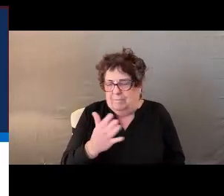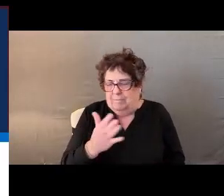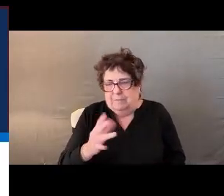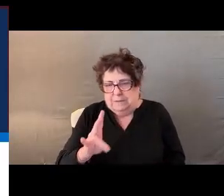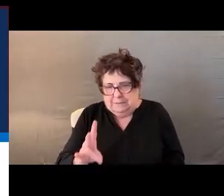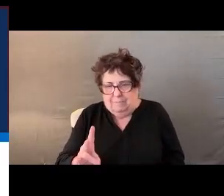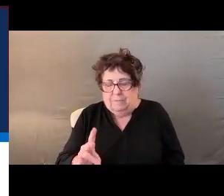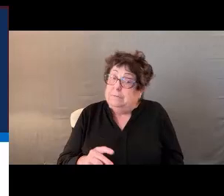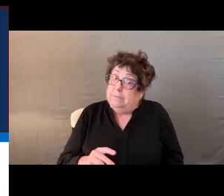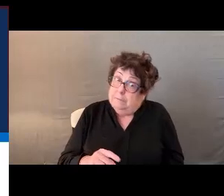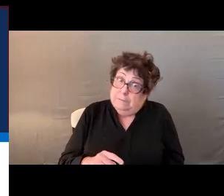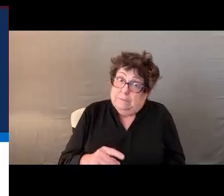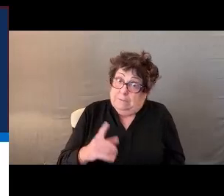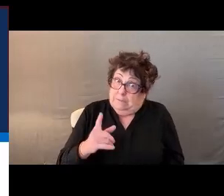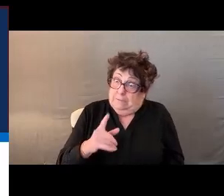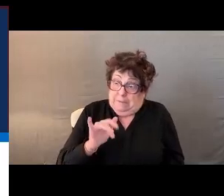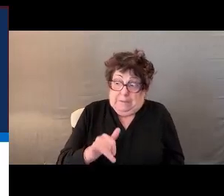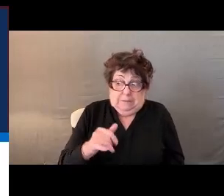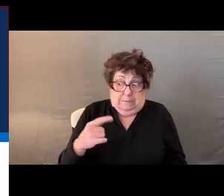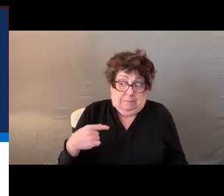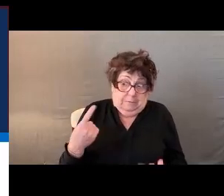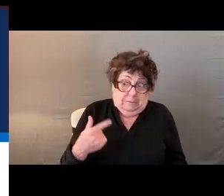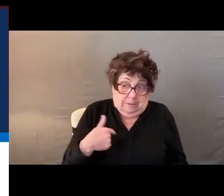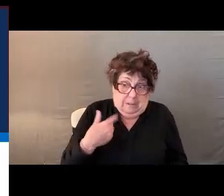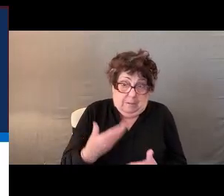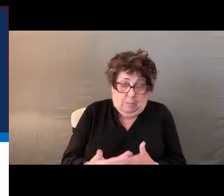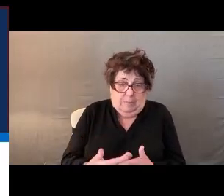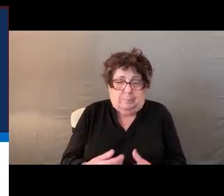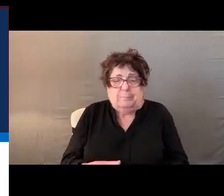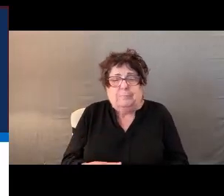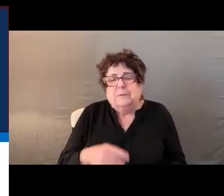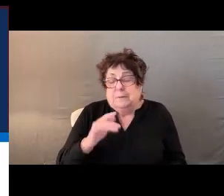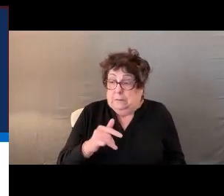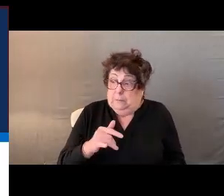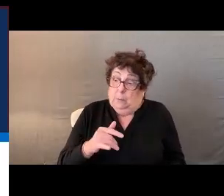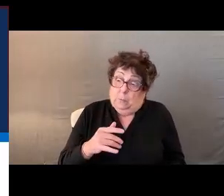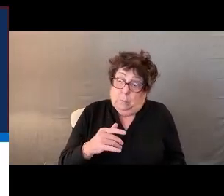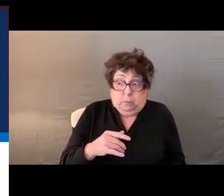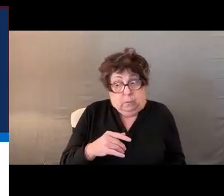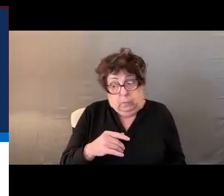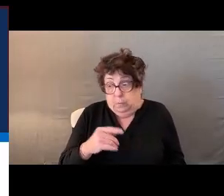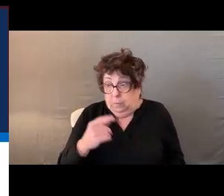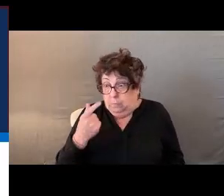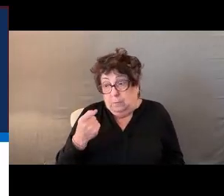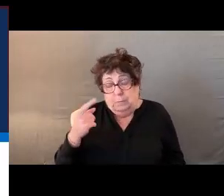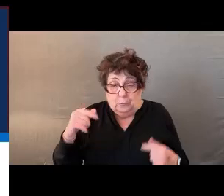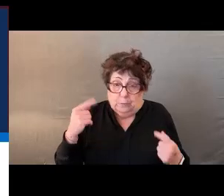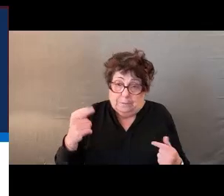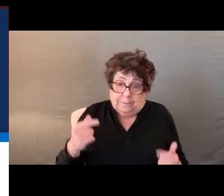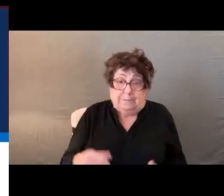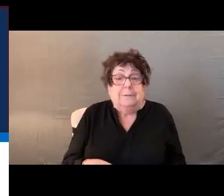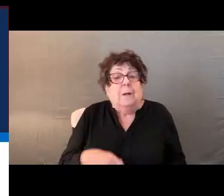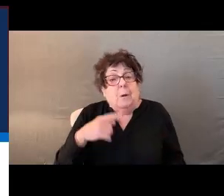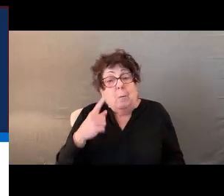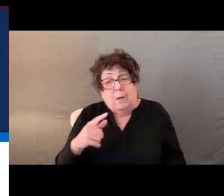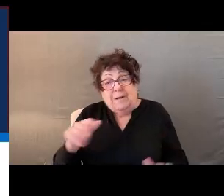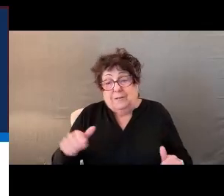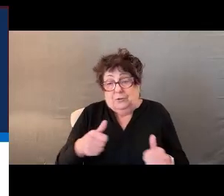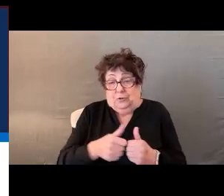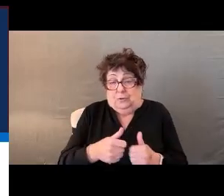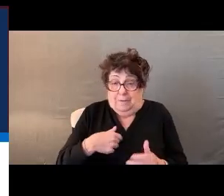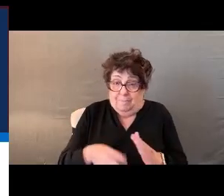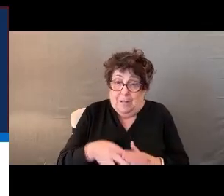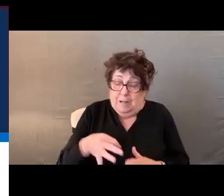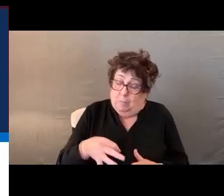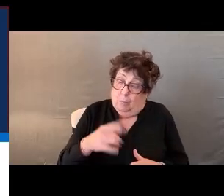ride. Certainly one of the challenges I find, or one of the biggest challenges to me, is